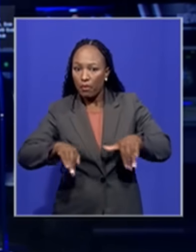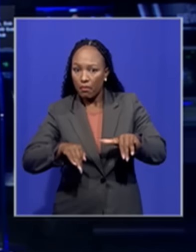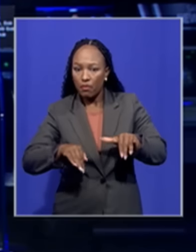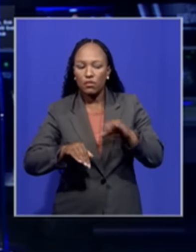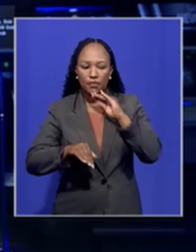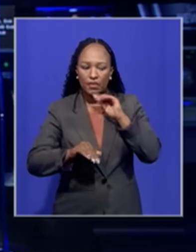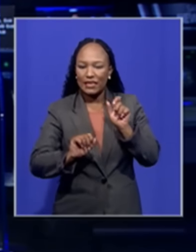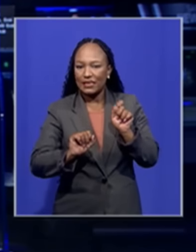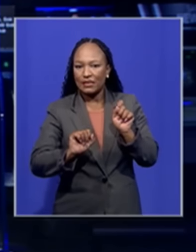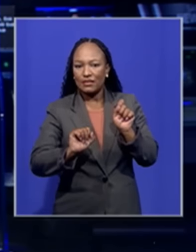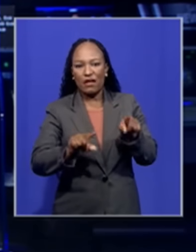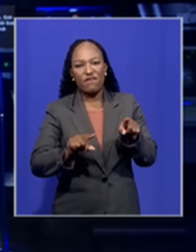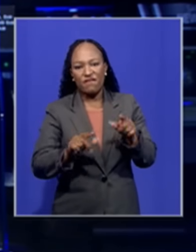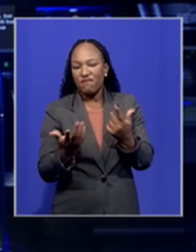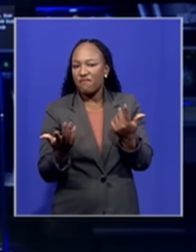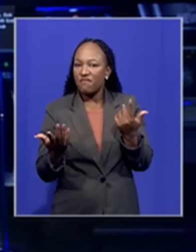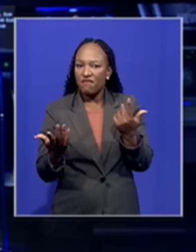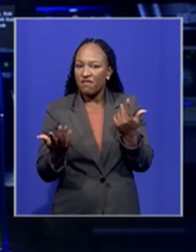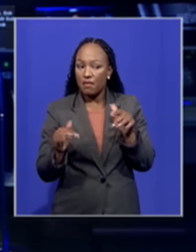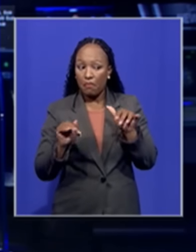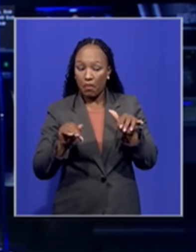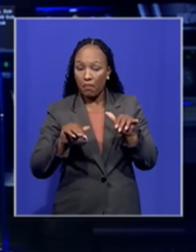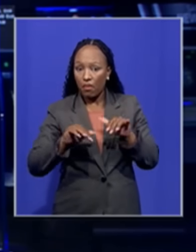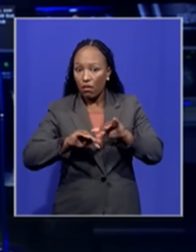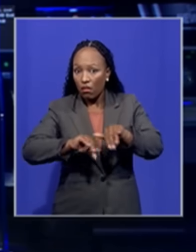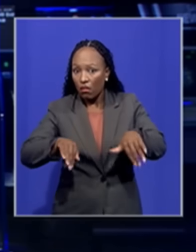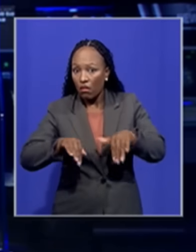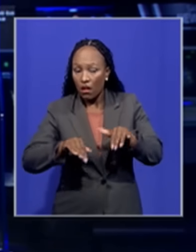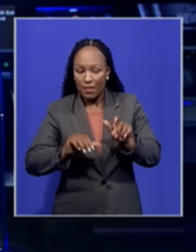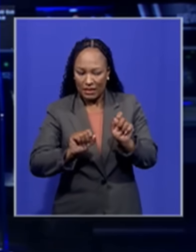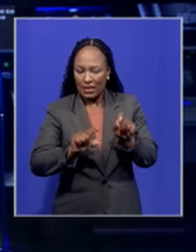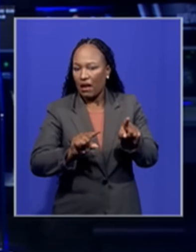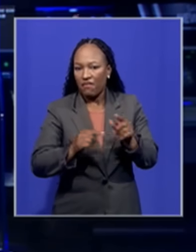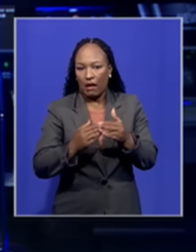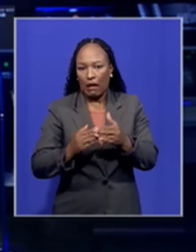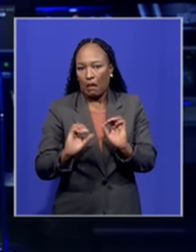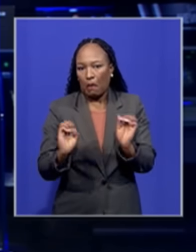ba ele hloko hore baeti ba tla sesa ka ho rata ha bona.